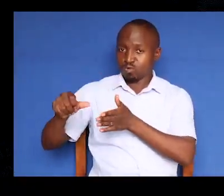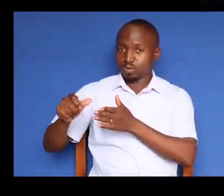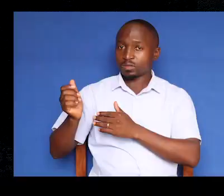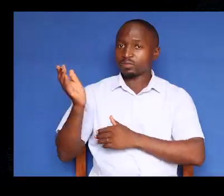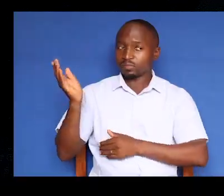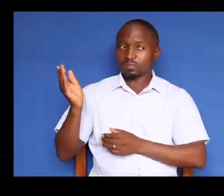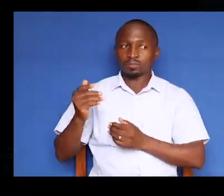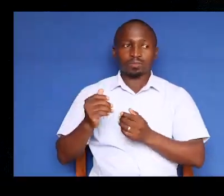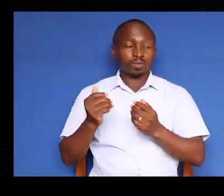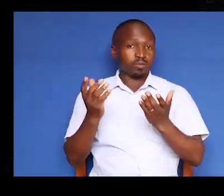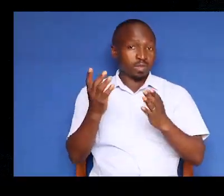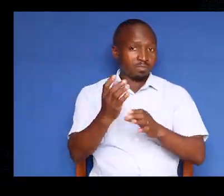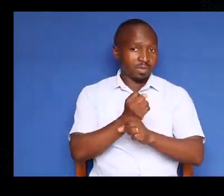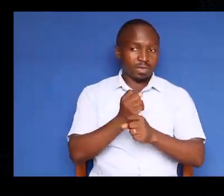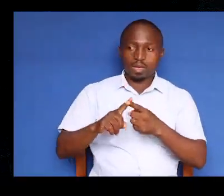get